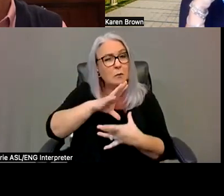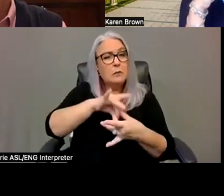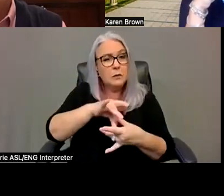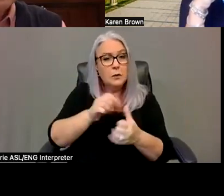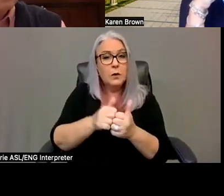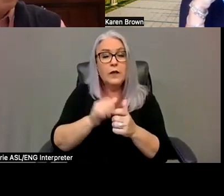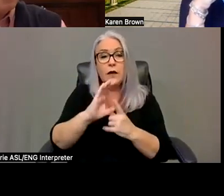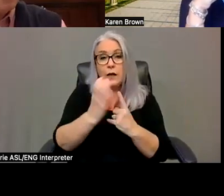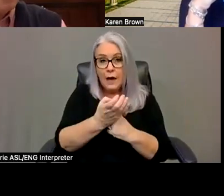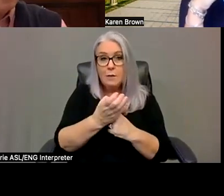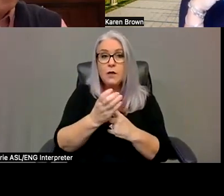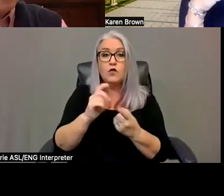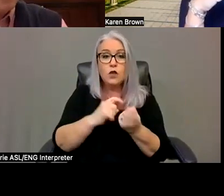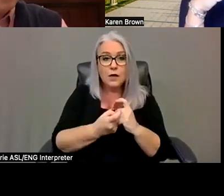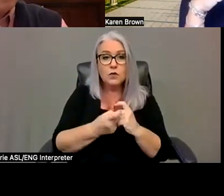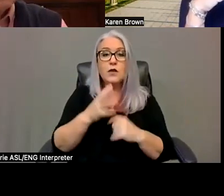rise?